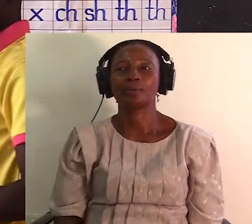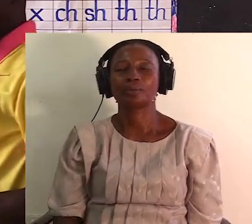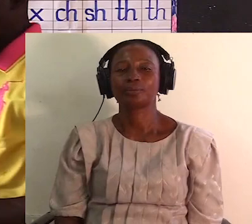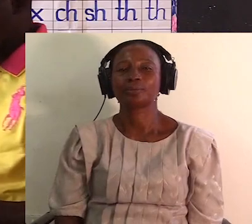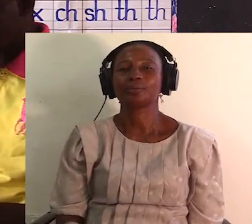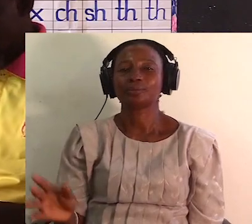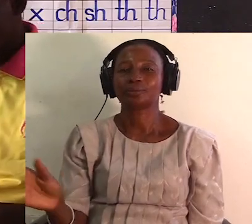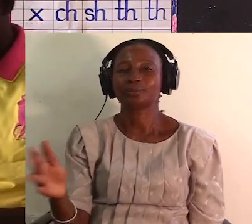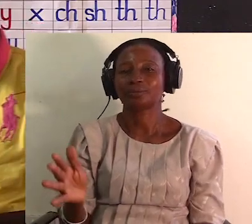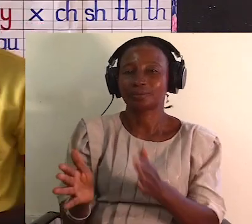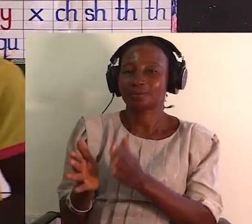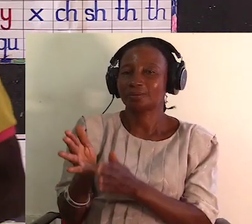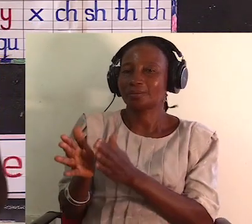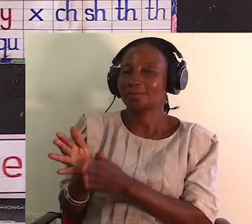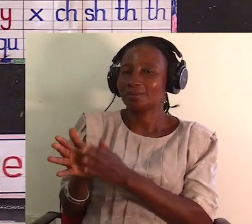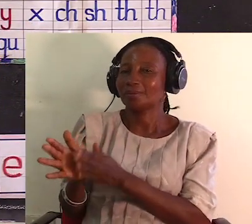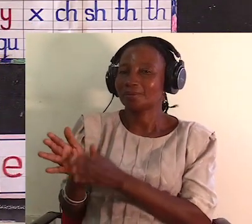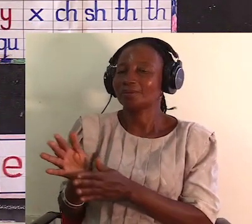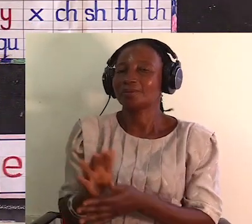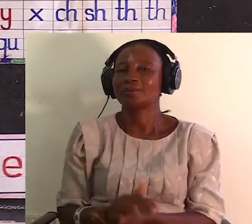We are getting closer.